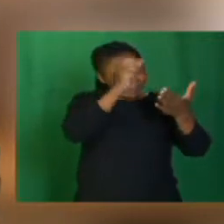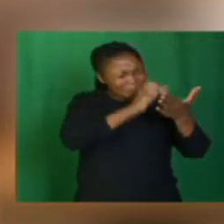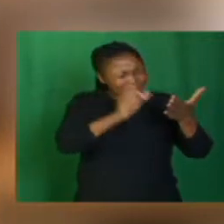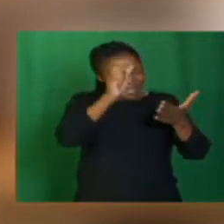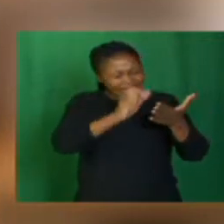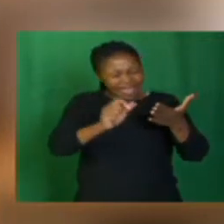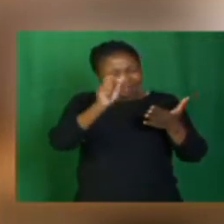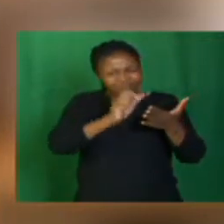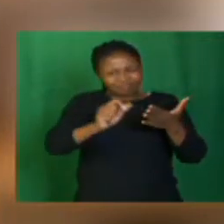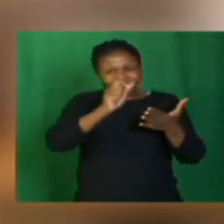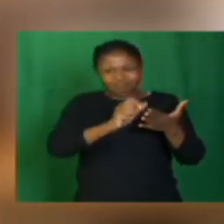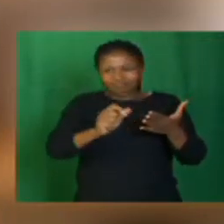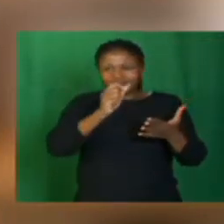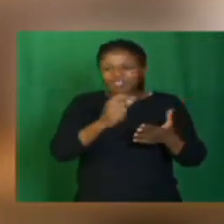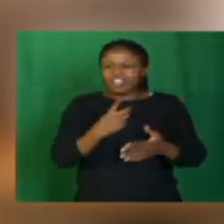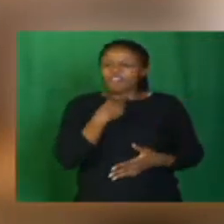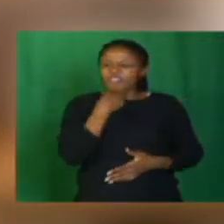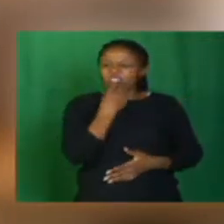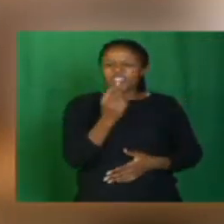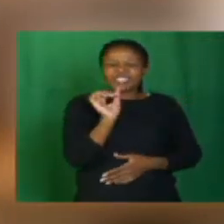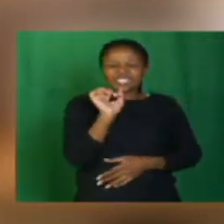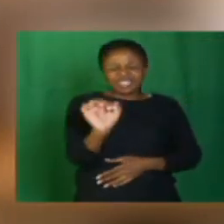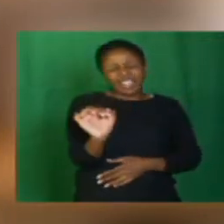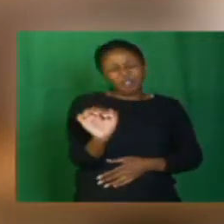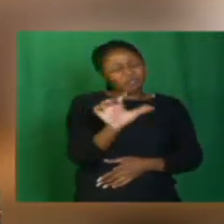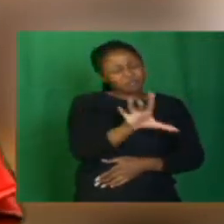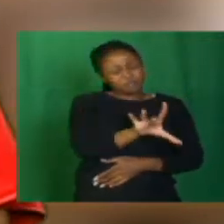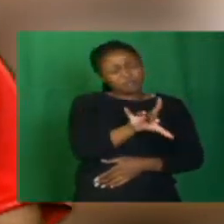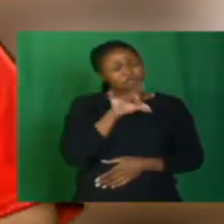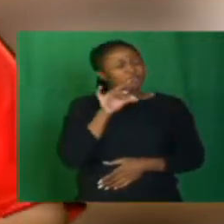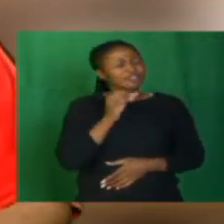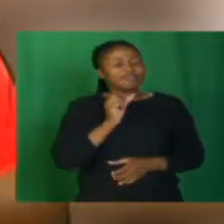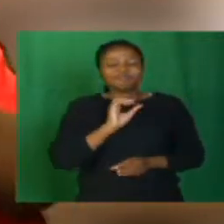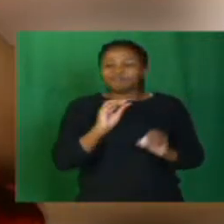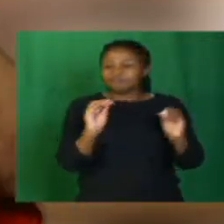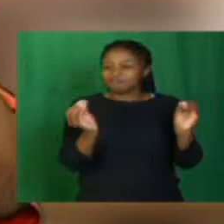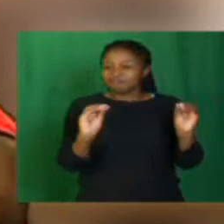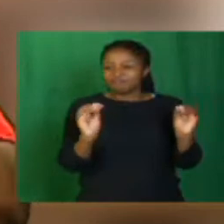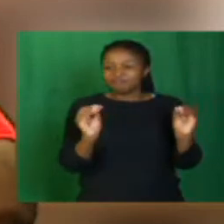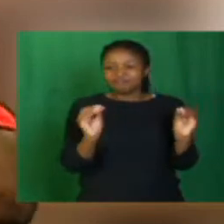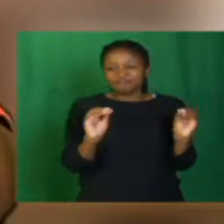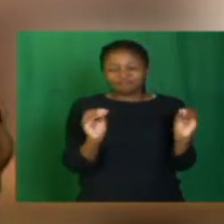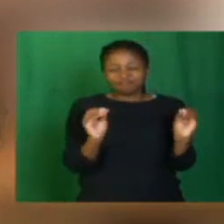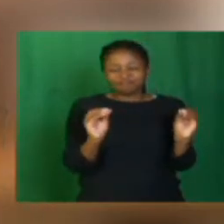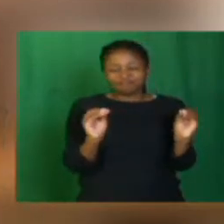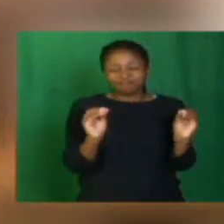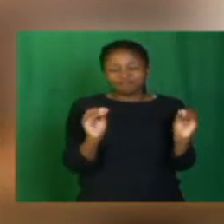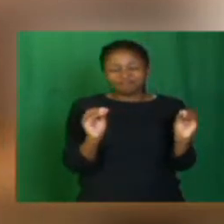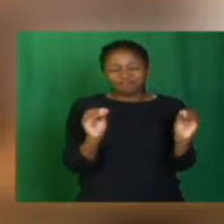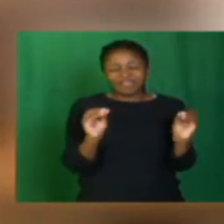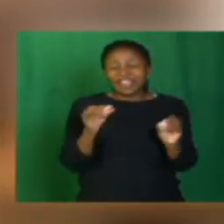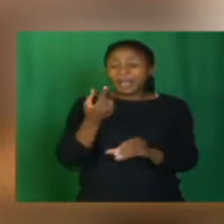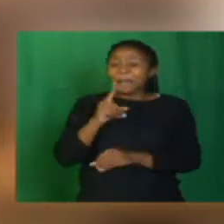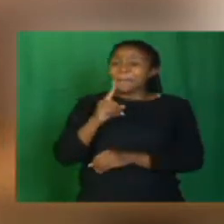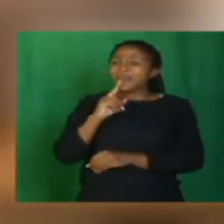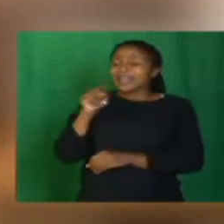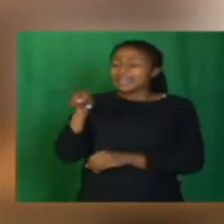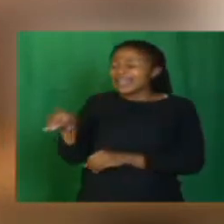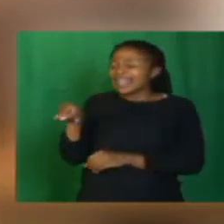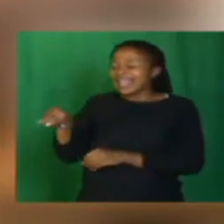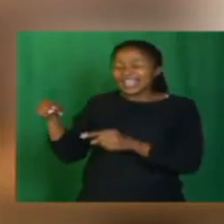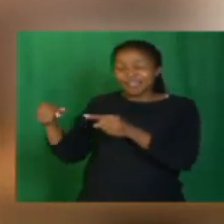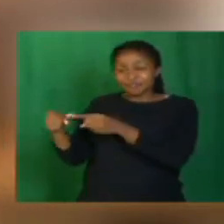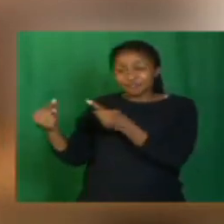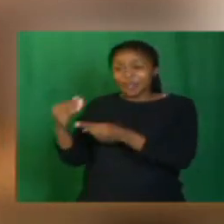what? Objective writing. In argumentative writing, it has a what? A strong voice, and